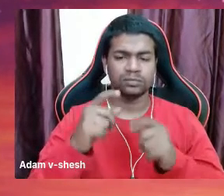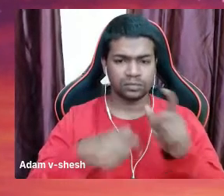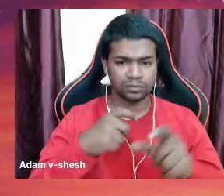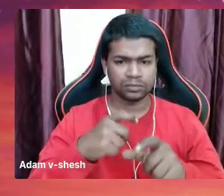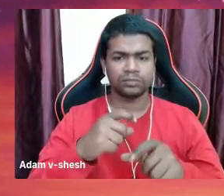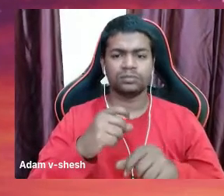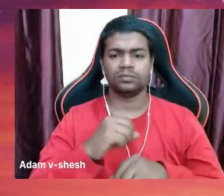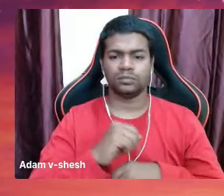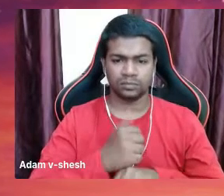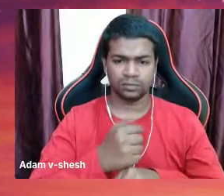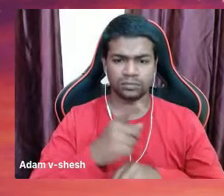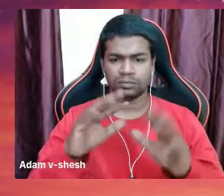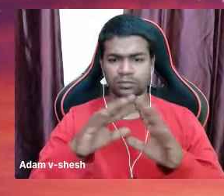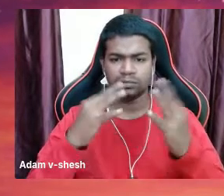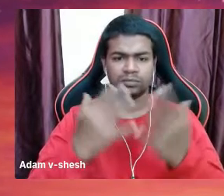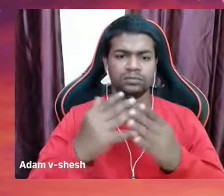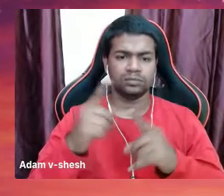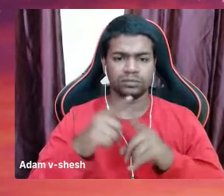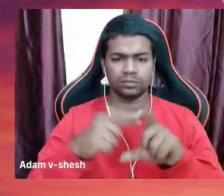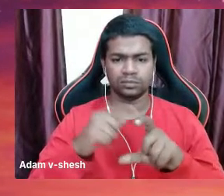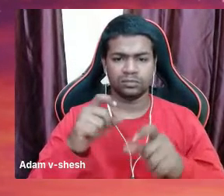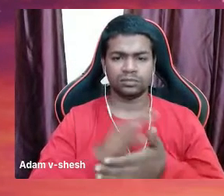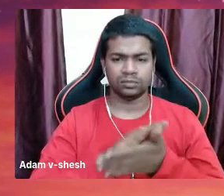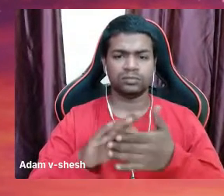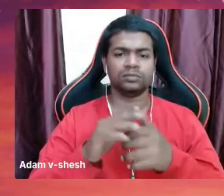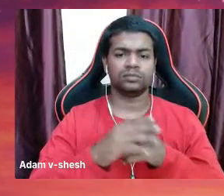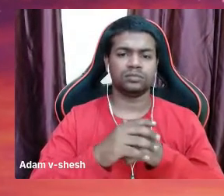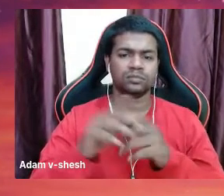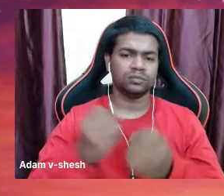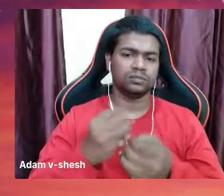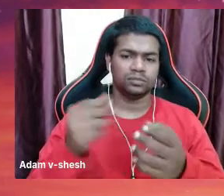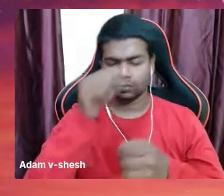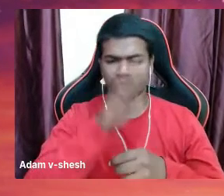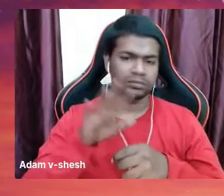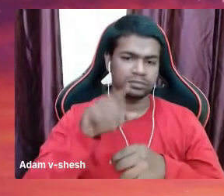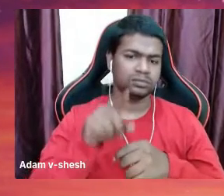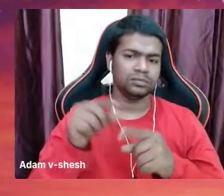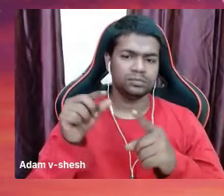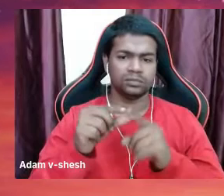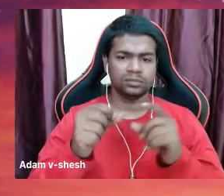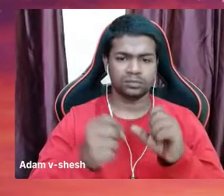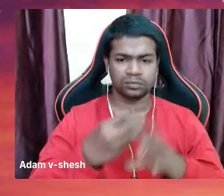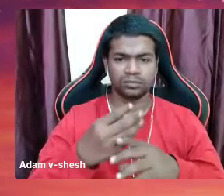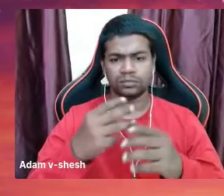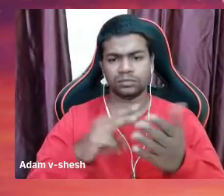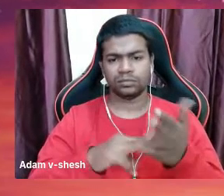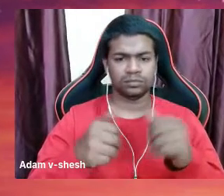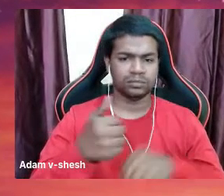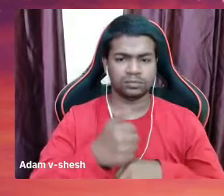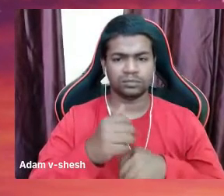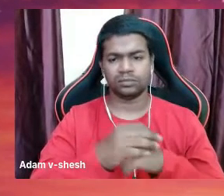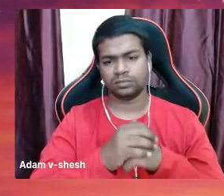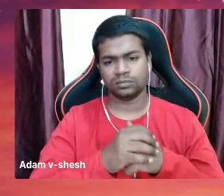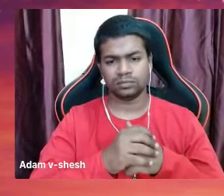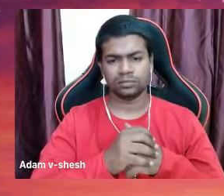layer of global tech firms, including obviously Indian tech firms, there's a lot of Indian talent, whether product managers, so on and so forth. And then,